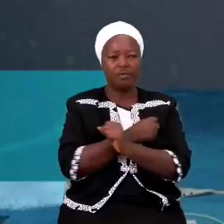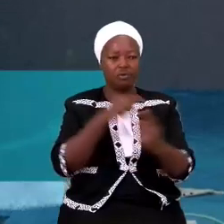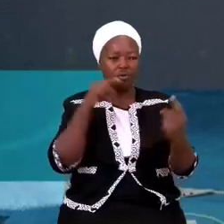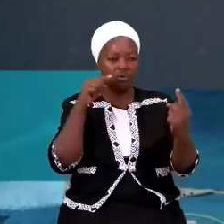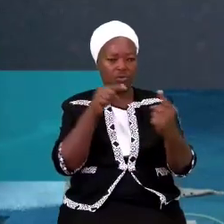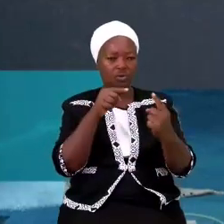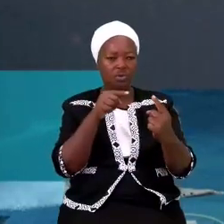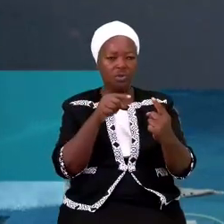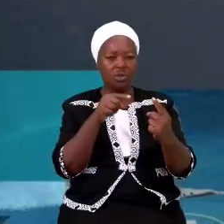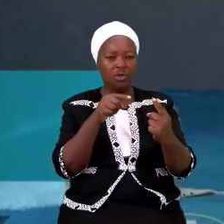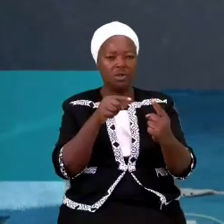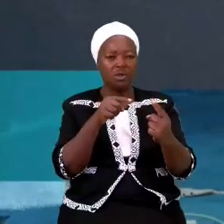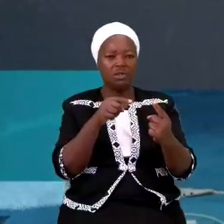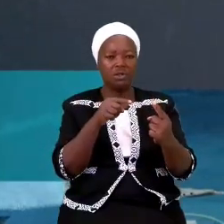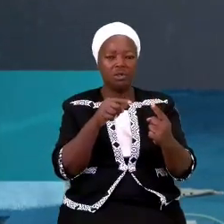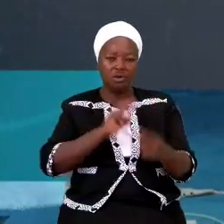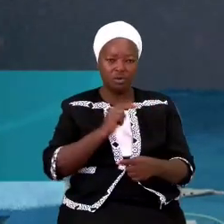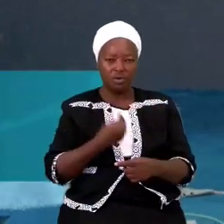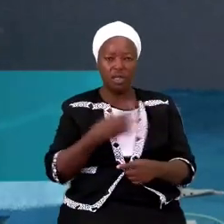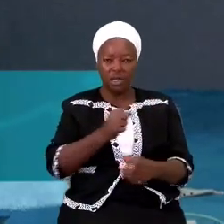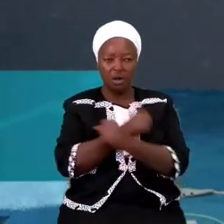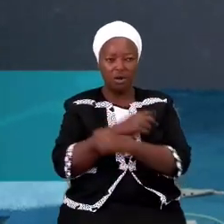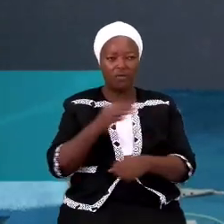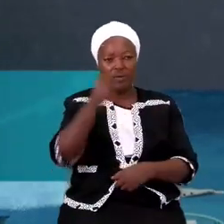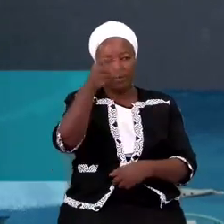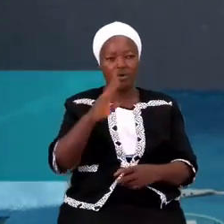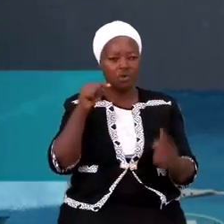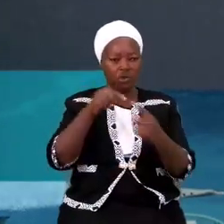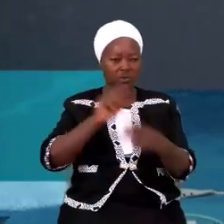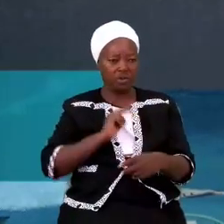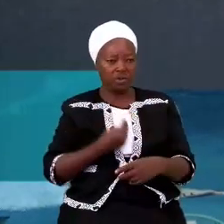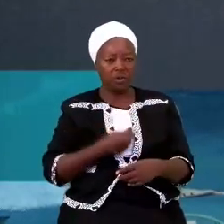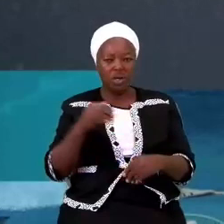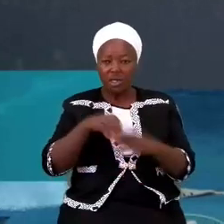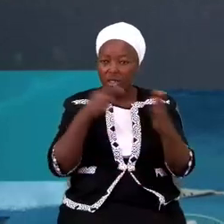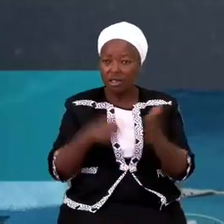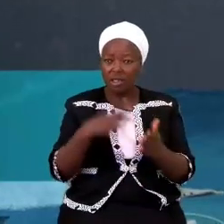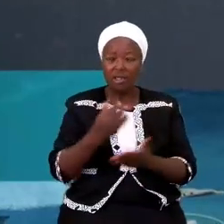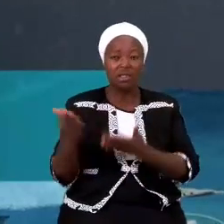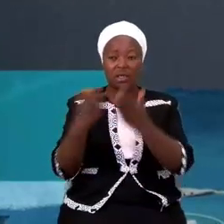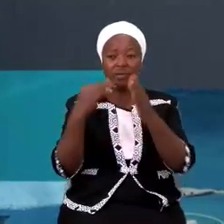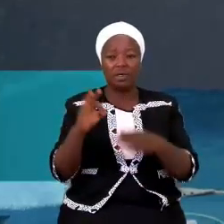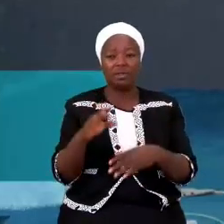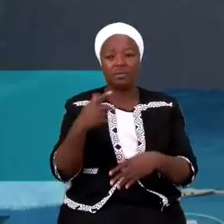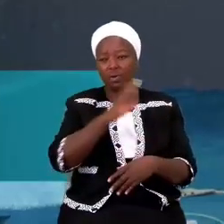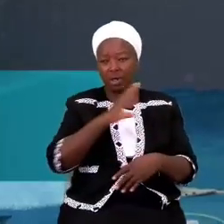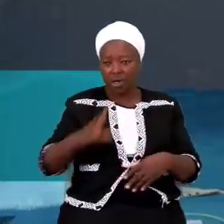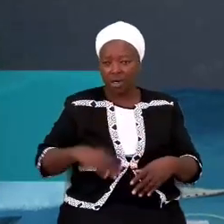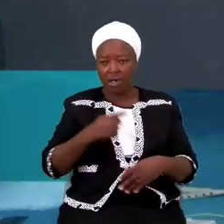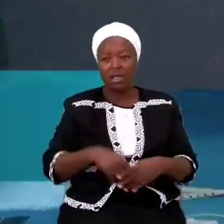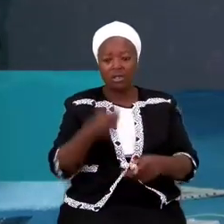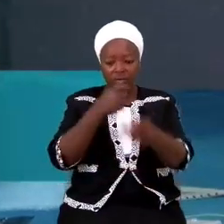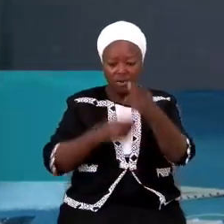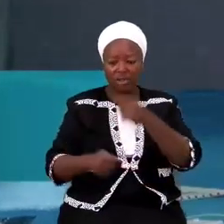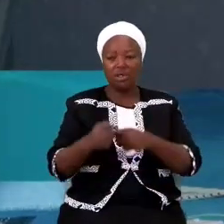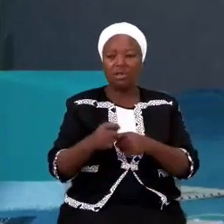Christ, in the substitutionary atonement of Christ, in the salvation that Christ has provided. It